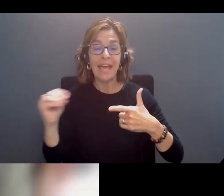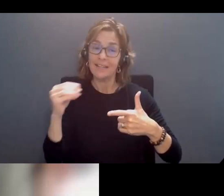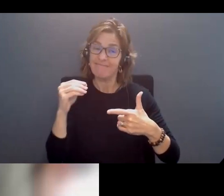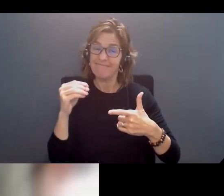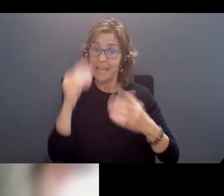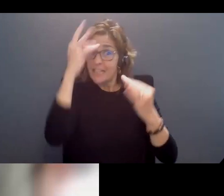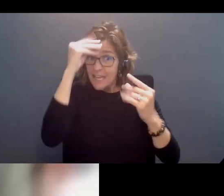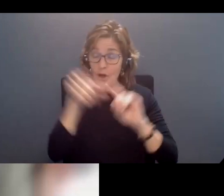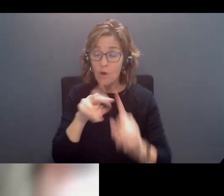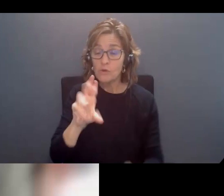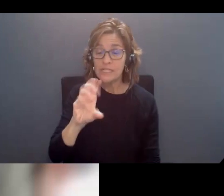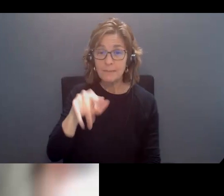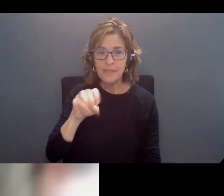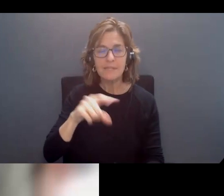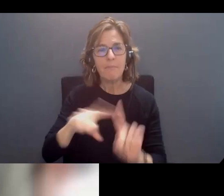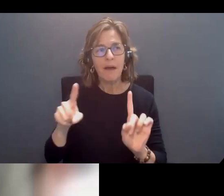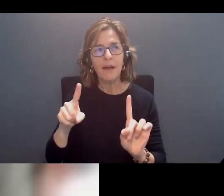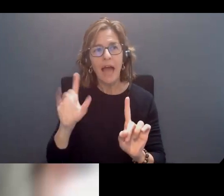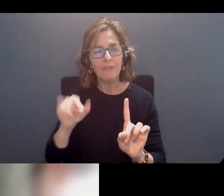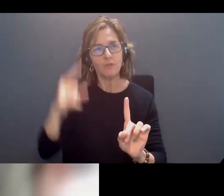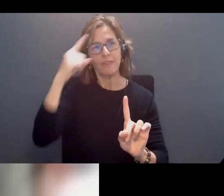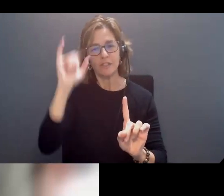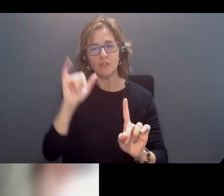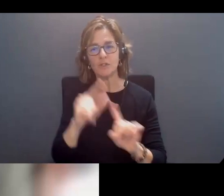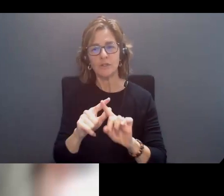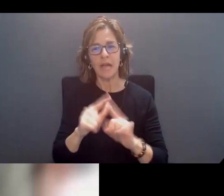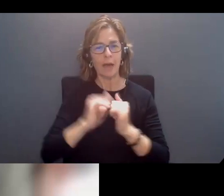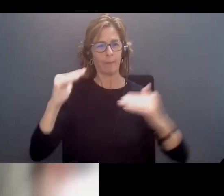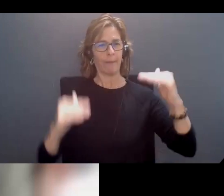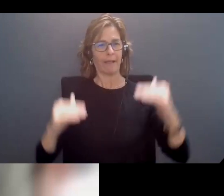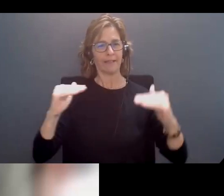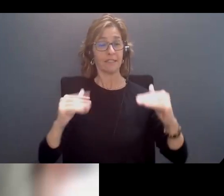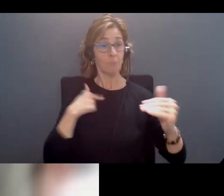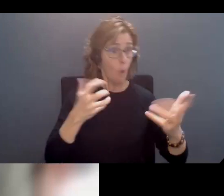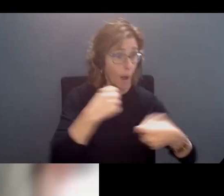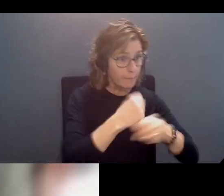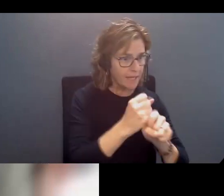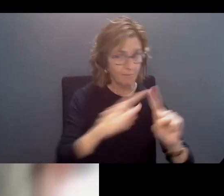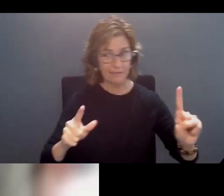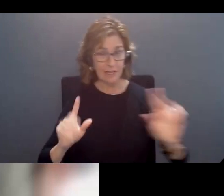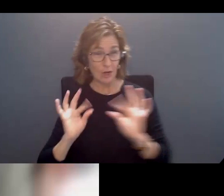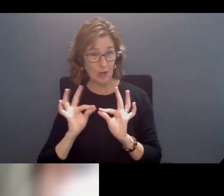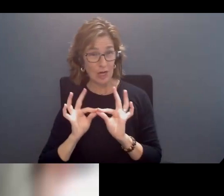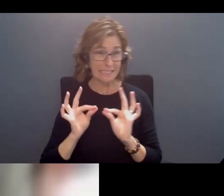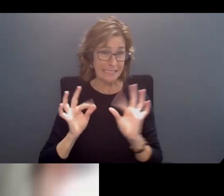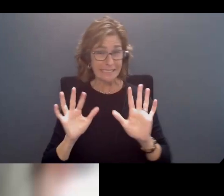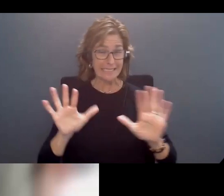about, like, what is it going to be to mostly balance that with money wise too?